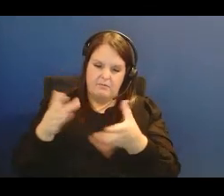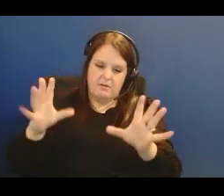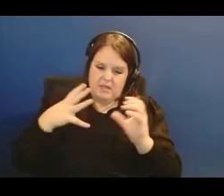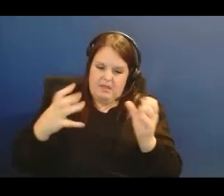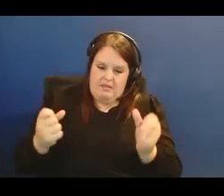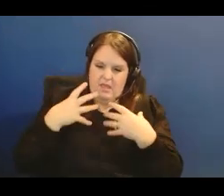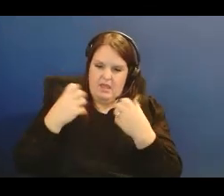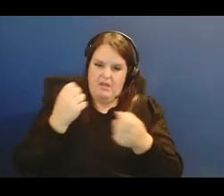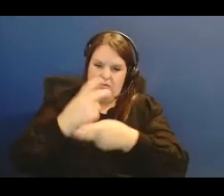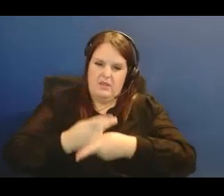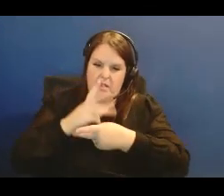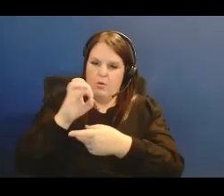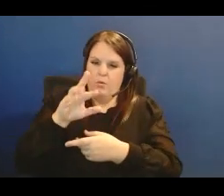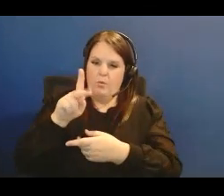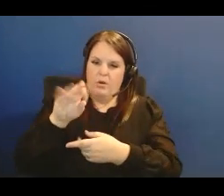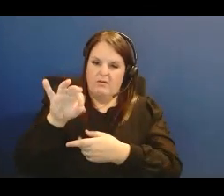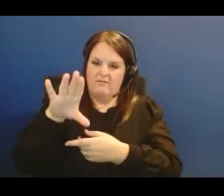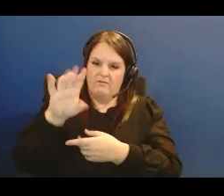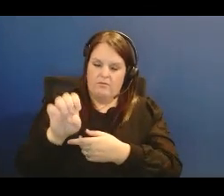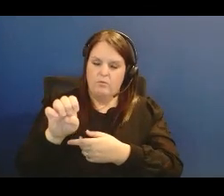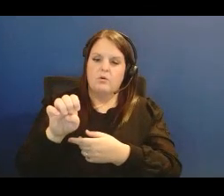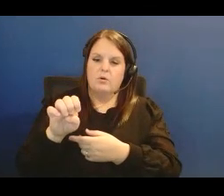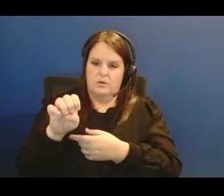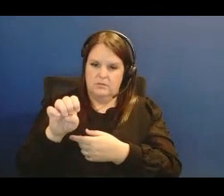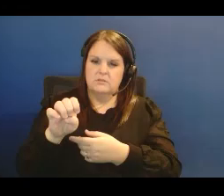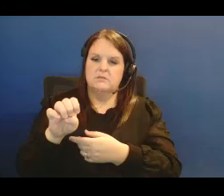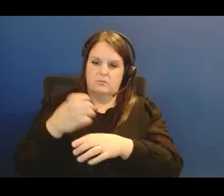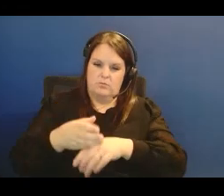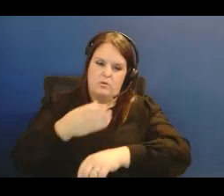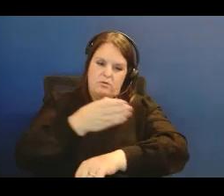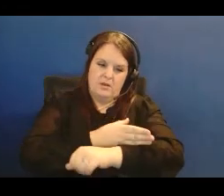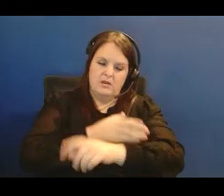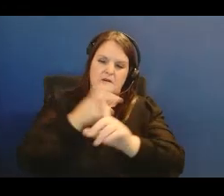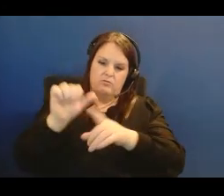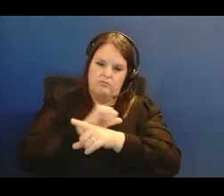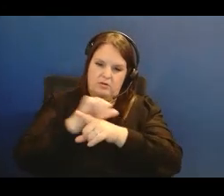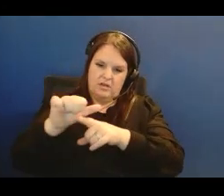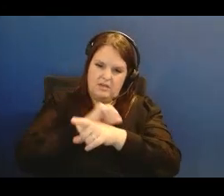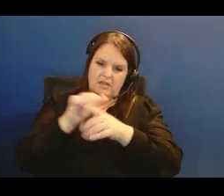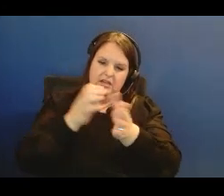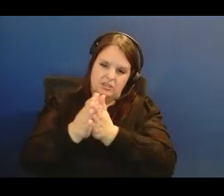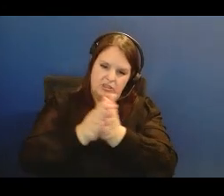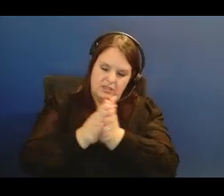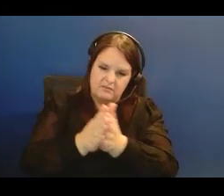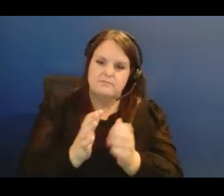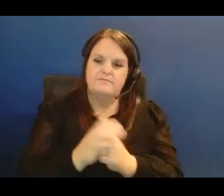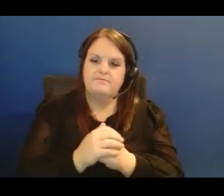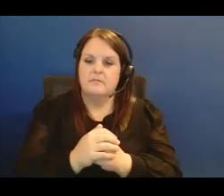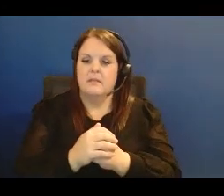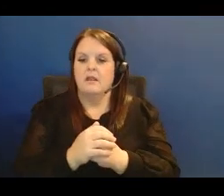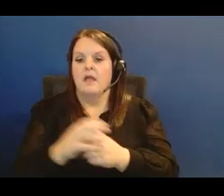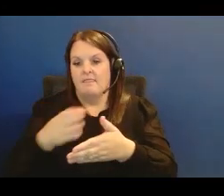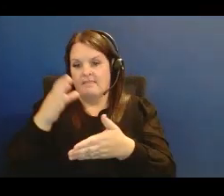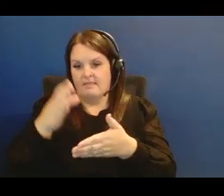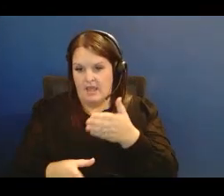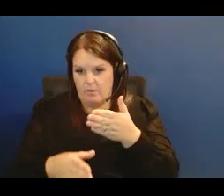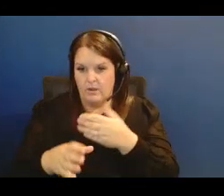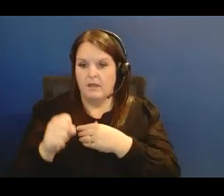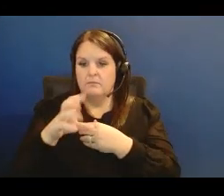healthcare workforce. It supports recruitment, training, and retention initiatives. The outcomes and